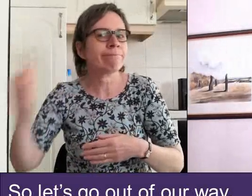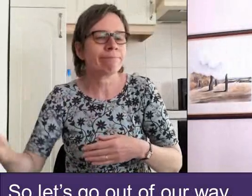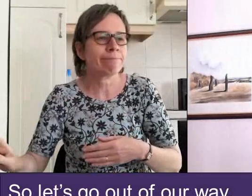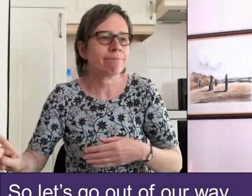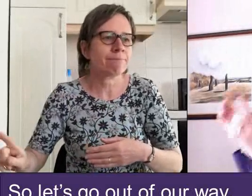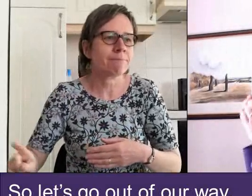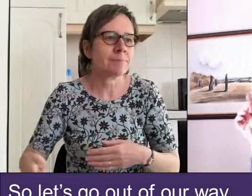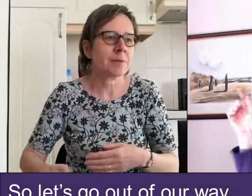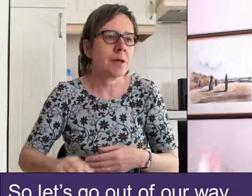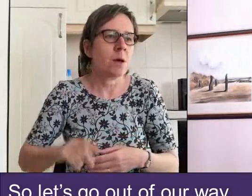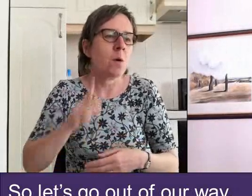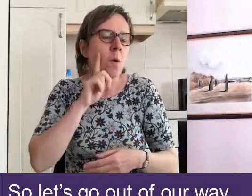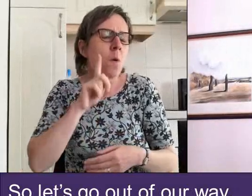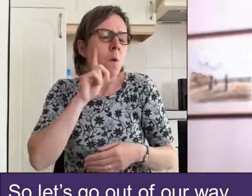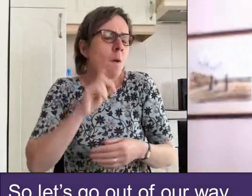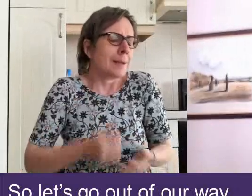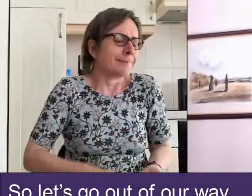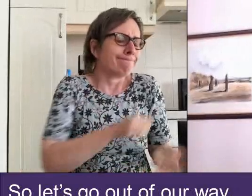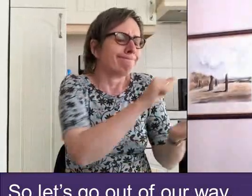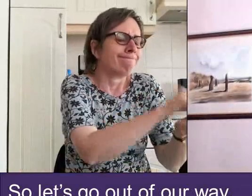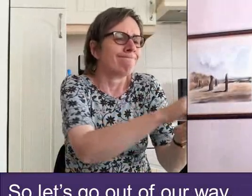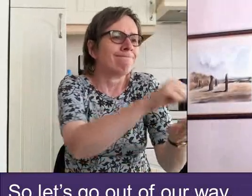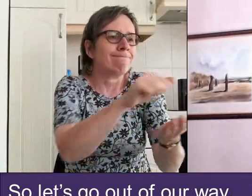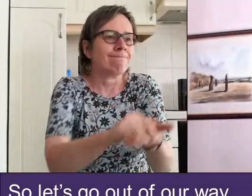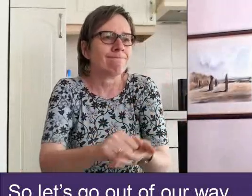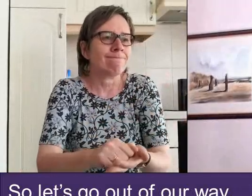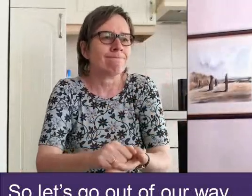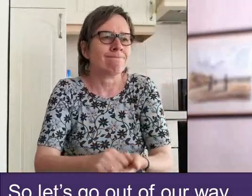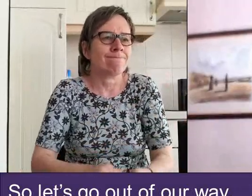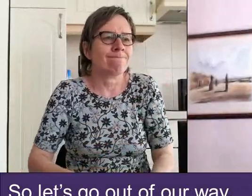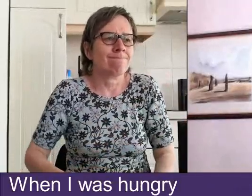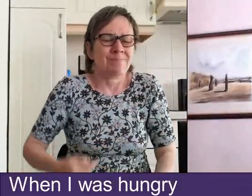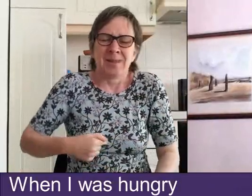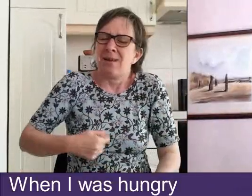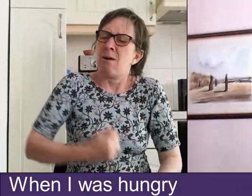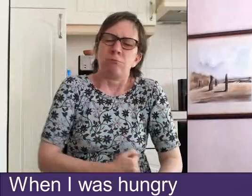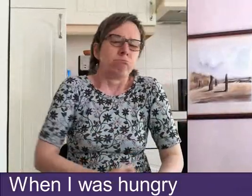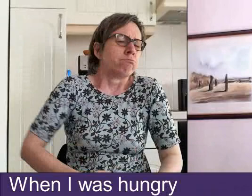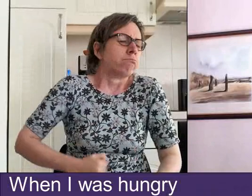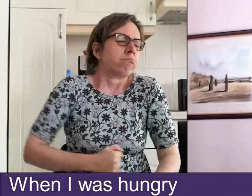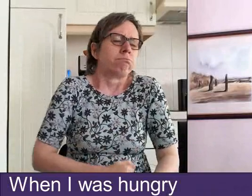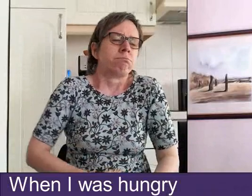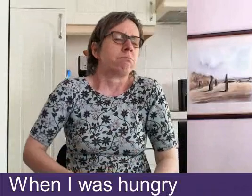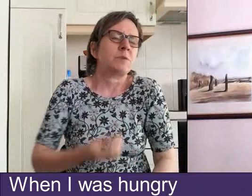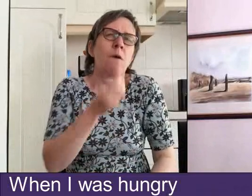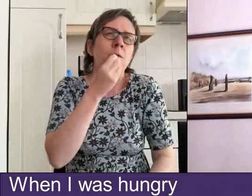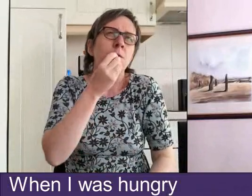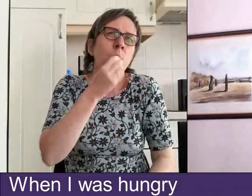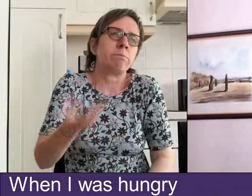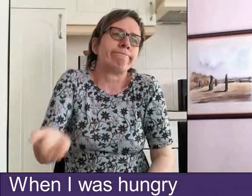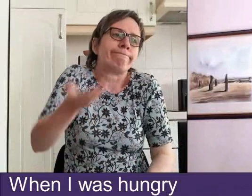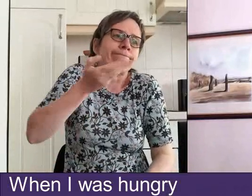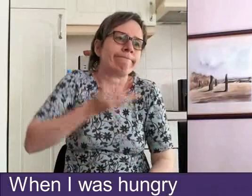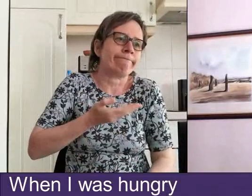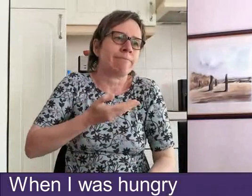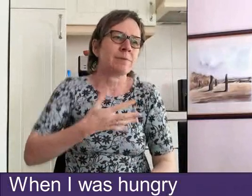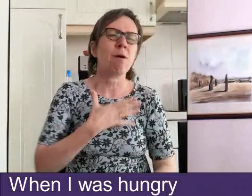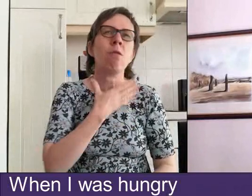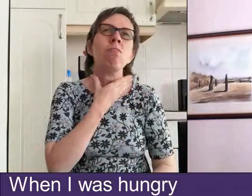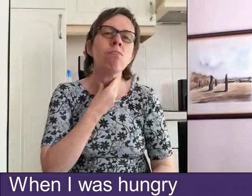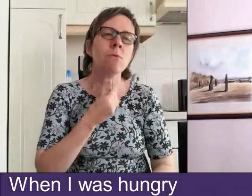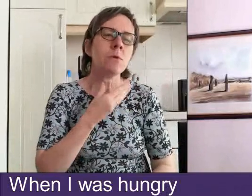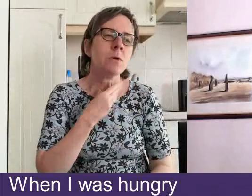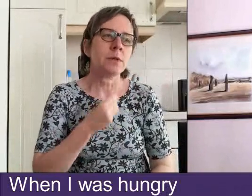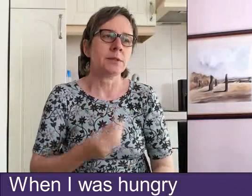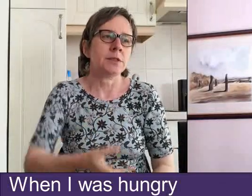out of our way, out of our way to do right. When I was hungry, did you feed me?